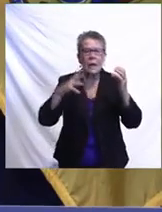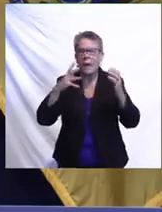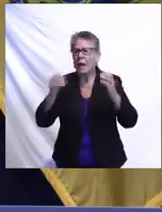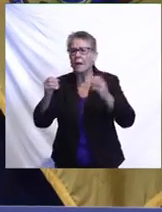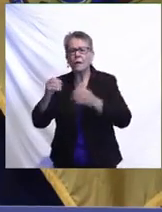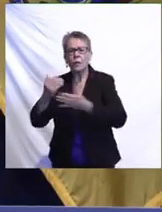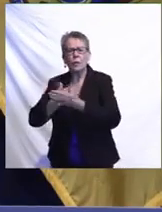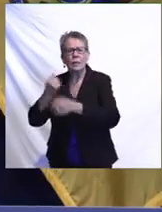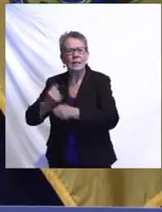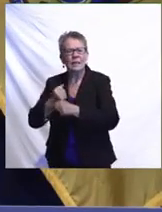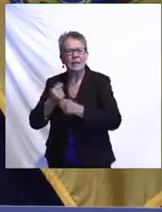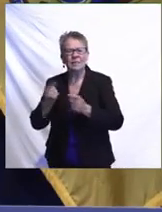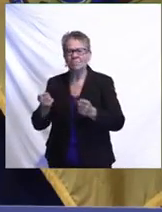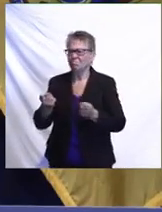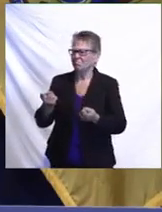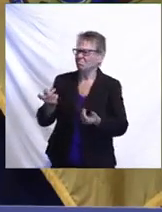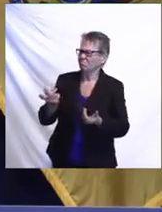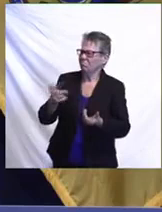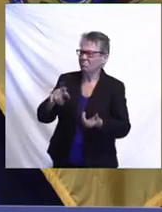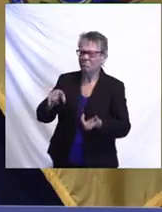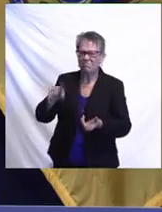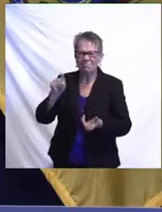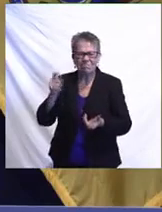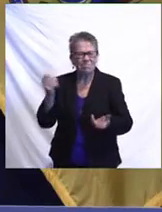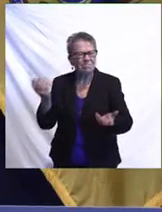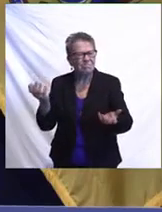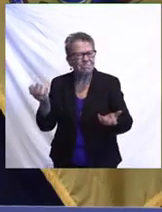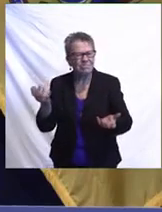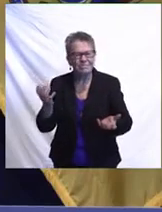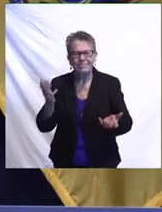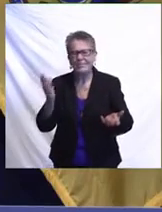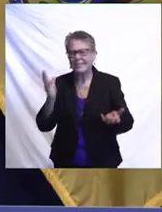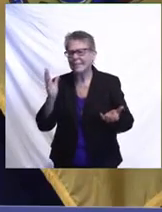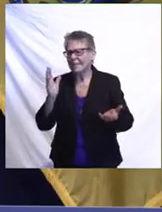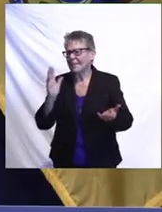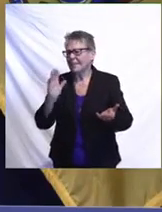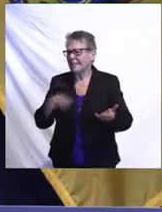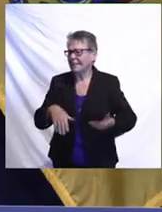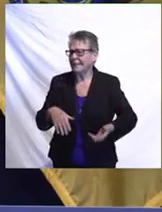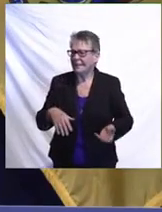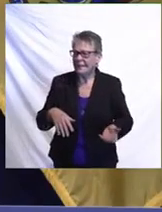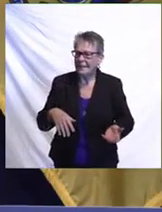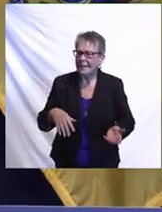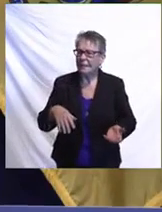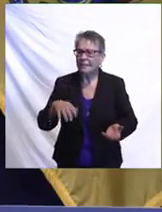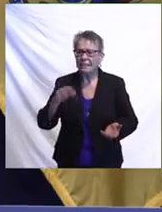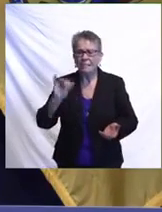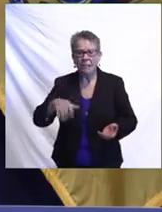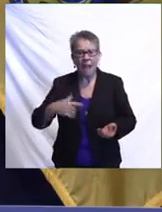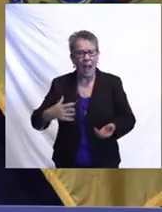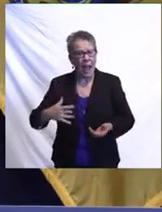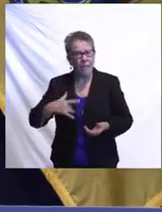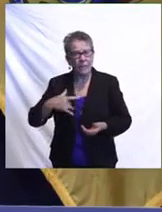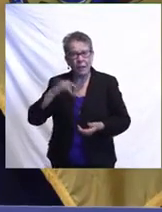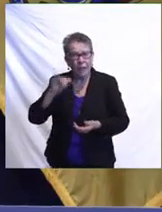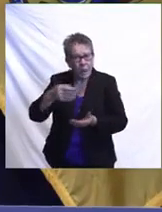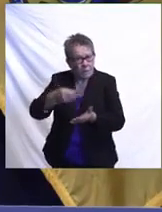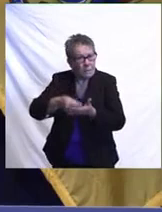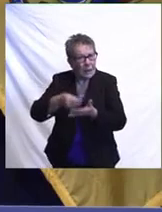bolstering public health institutions and doing some things that the state really needs, and it just so happened it came together in that